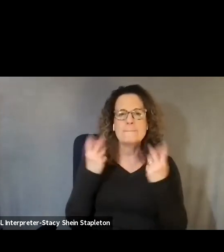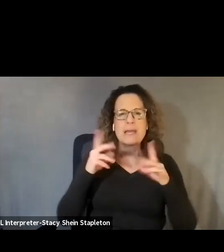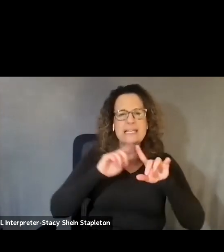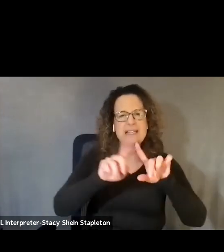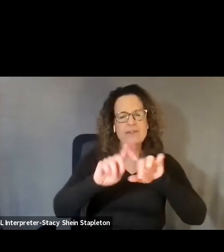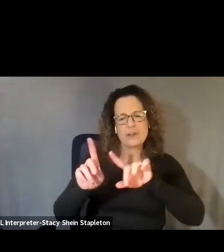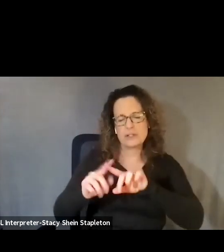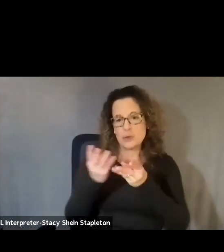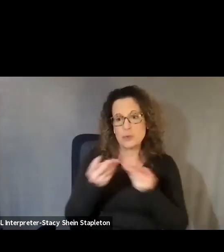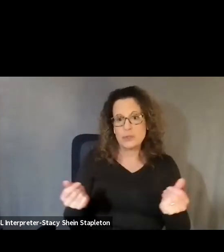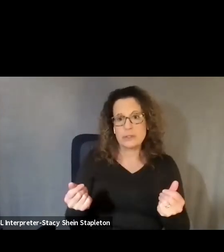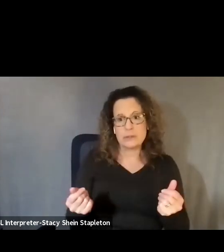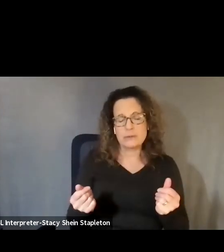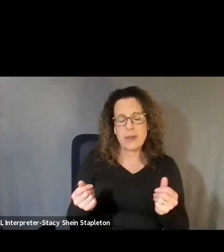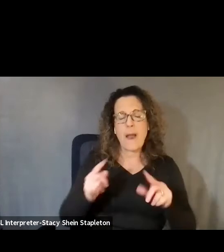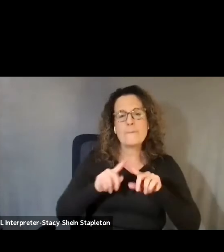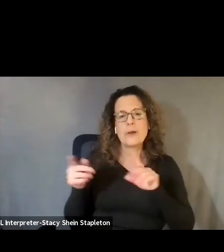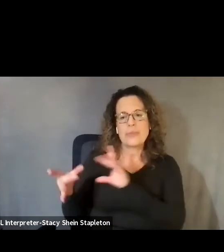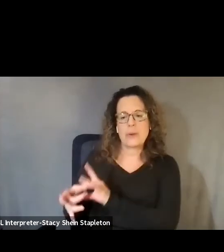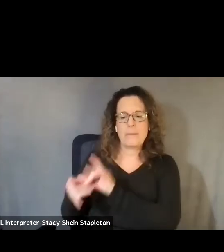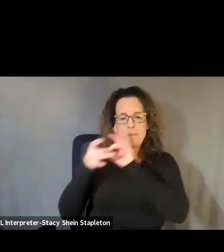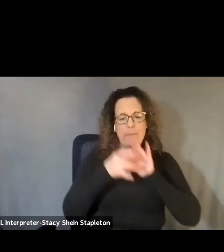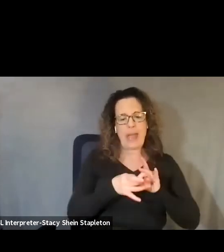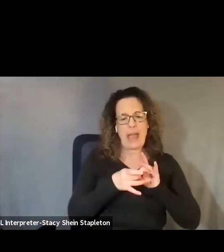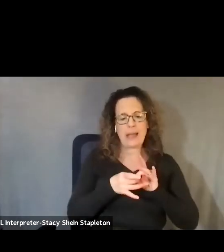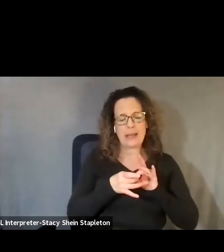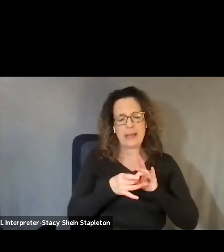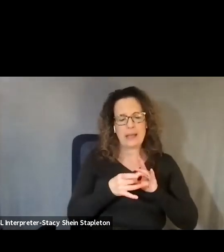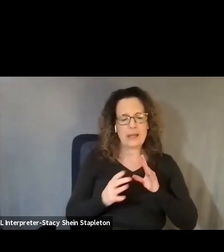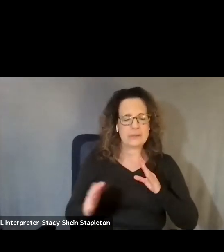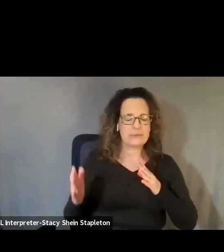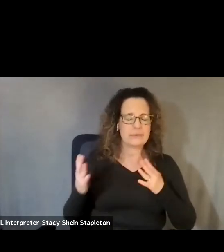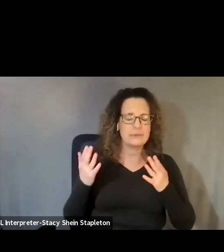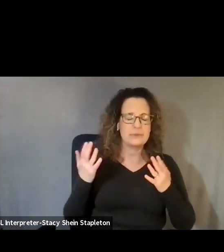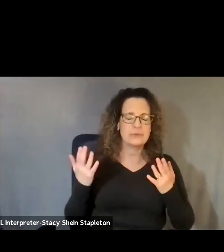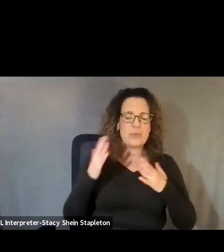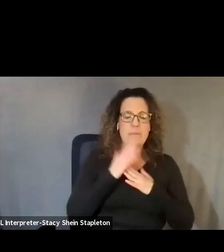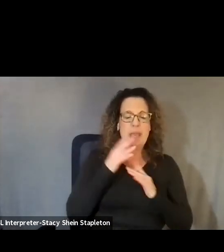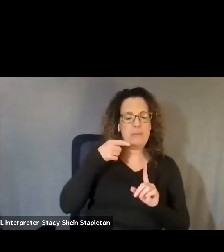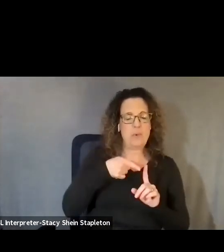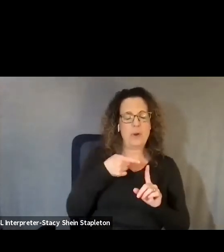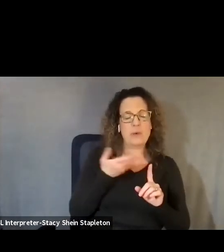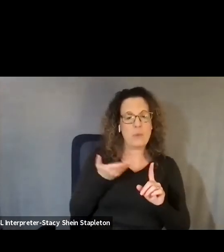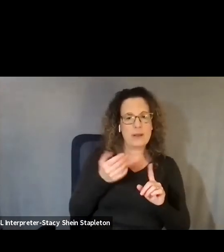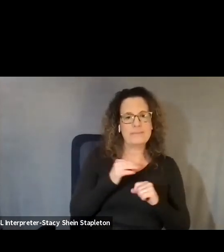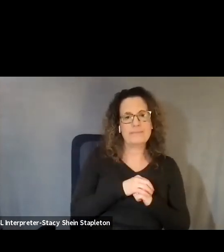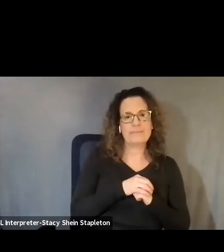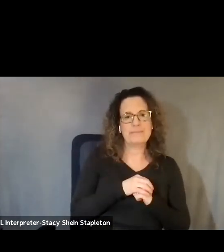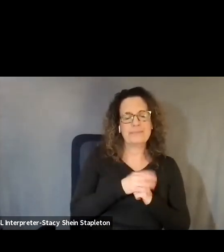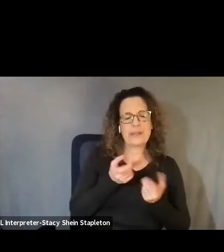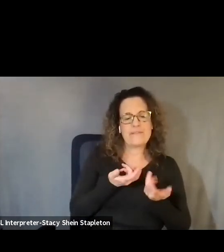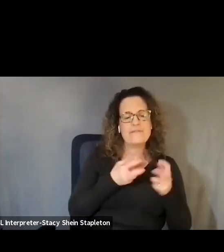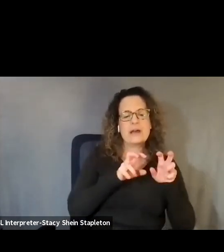of solutions, but they all tie back to the thing I was going to mention toward the end of my talk here, and that is